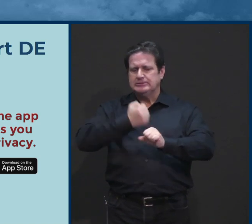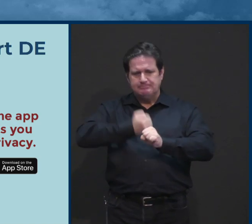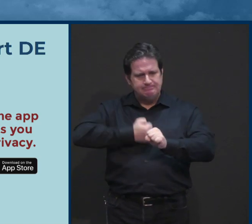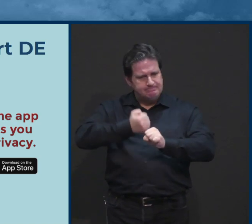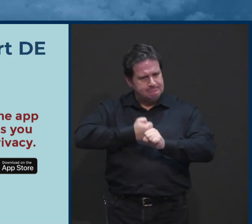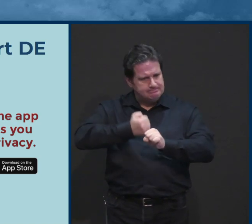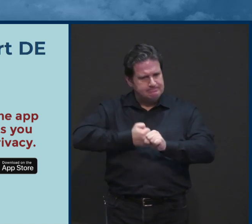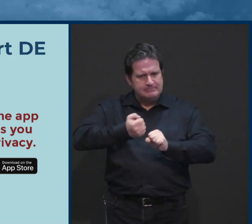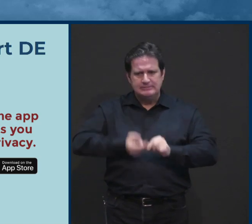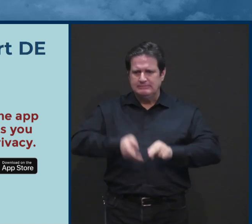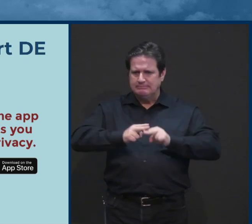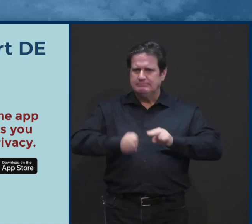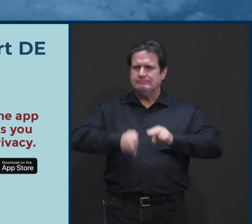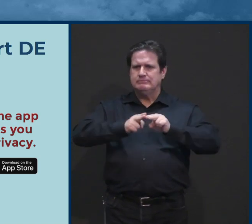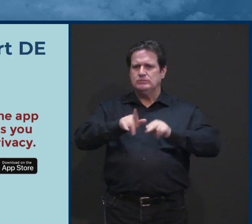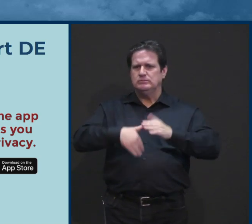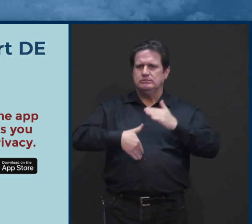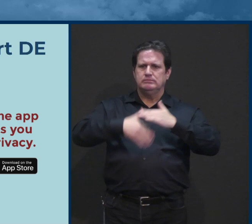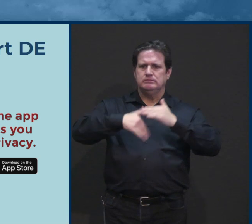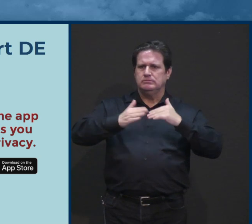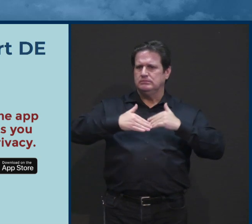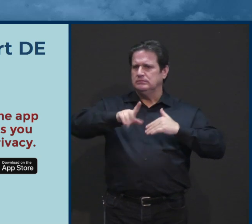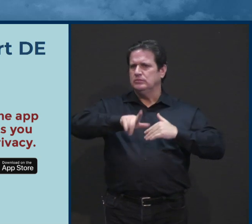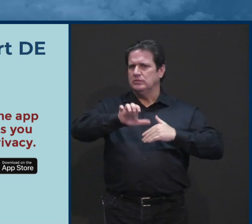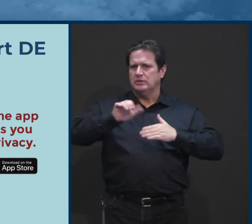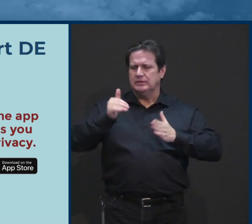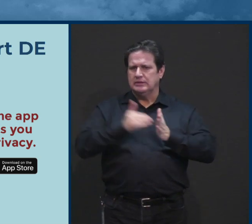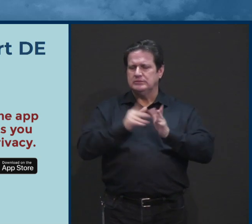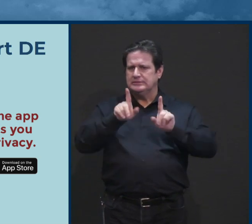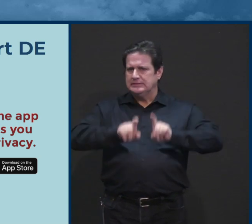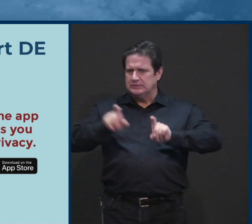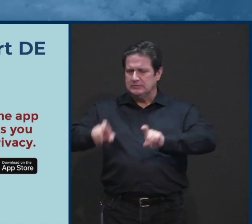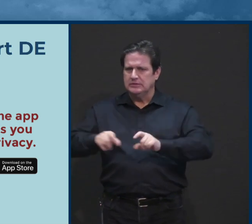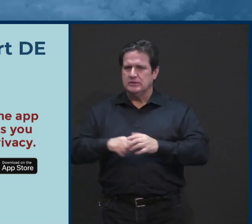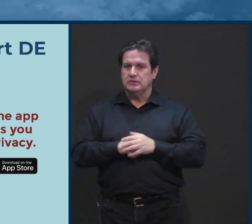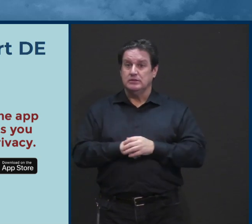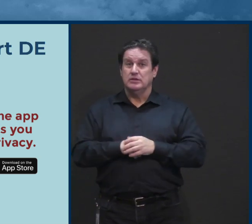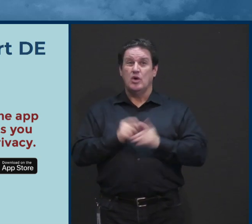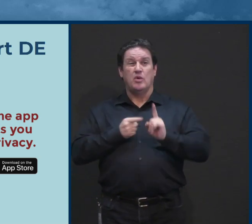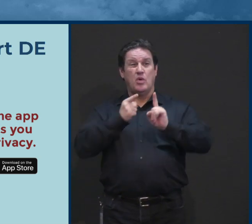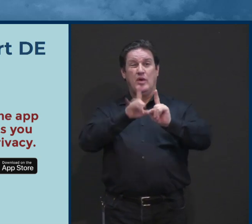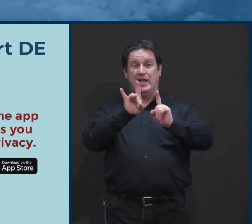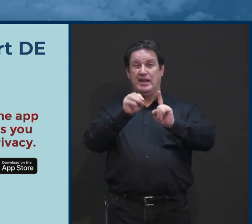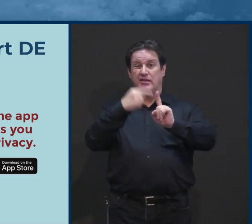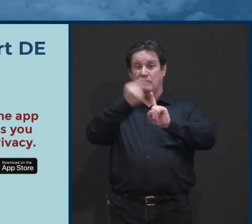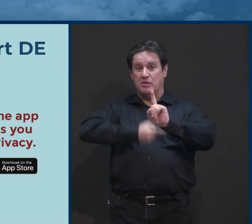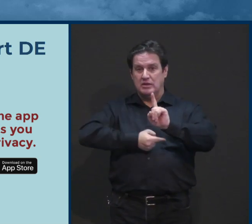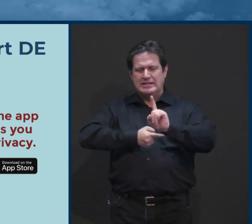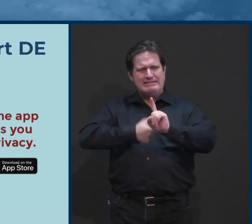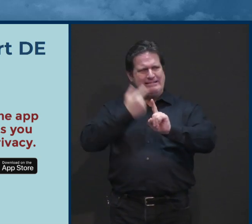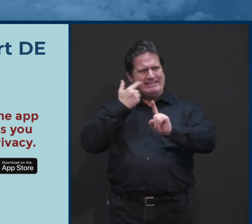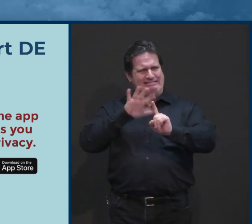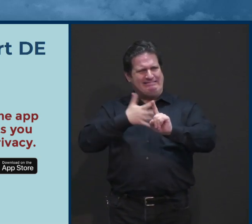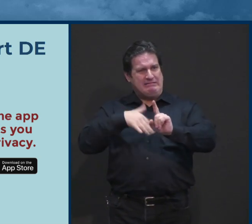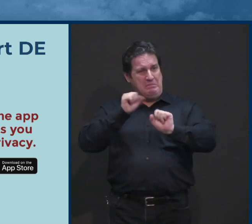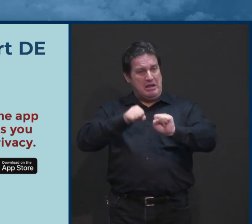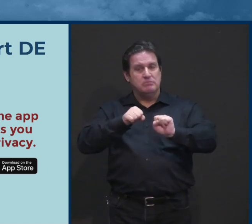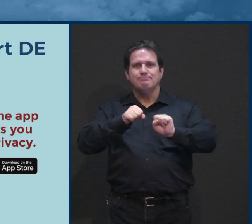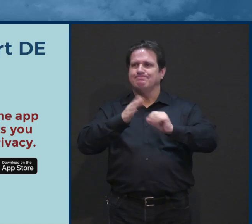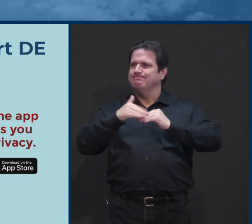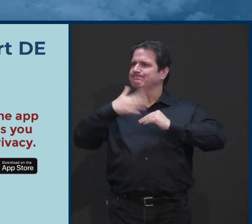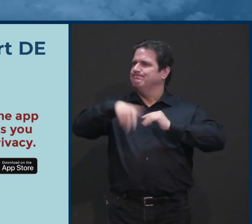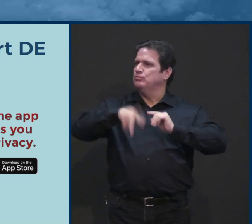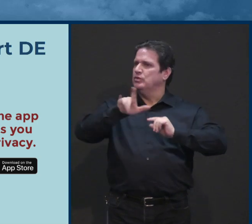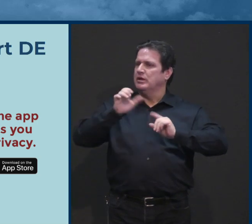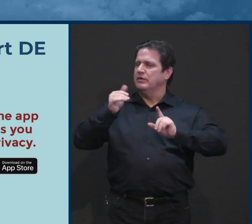we've ramped up over 100,000. Our goal was to get to 80,000 a month. I didn't think we were going to make that,